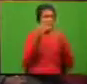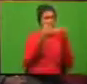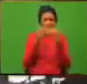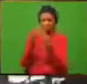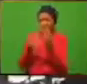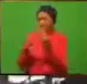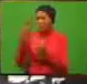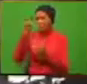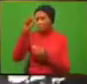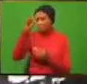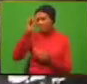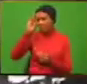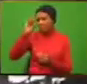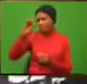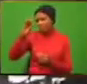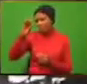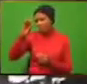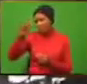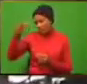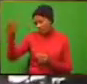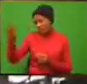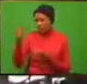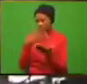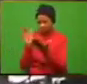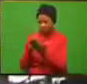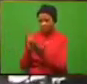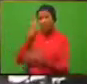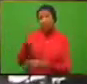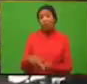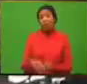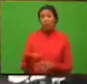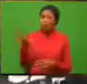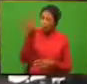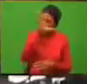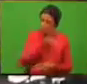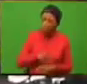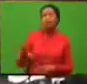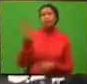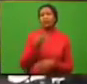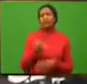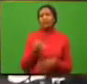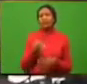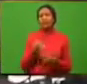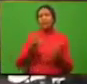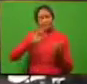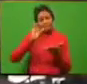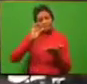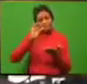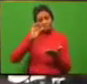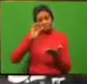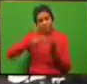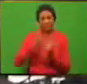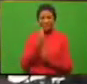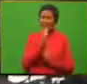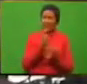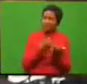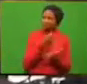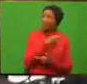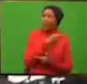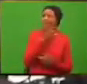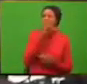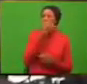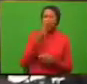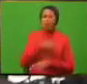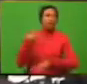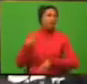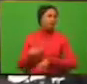mafias. These policy changes are some that the DA has long advocated for, and we believe they will make a meaningful